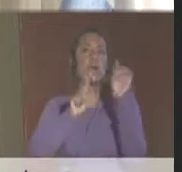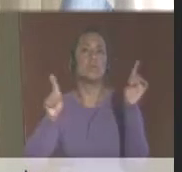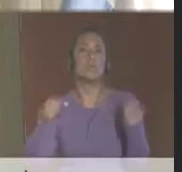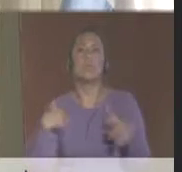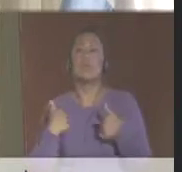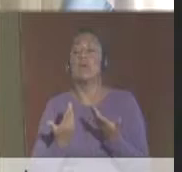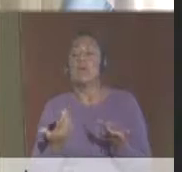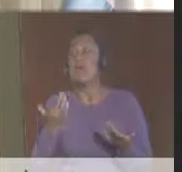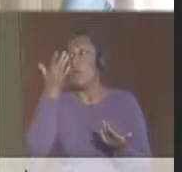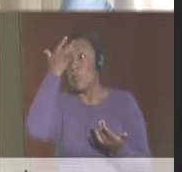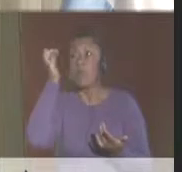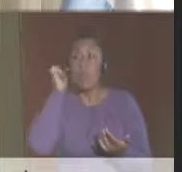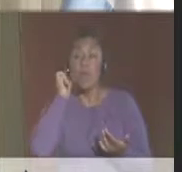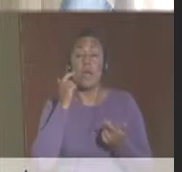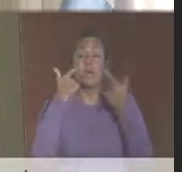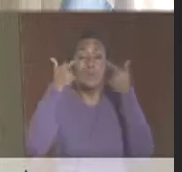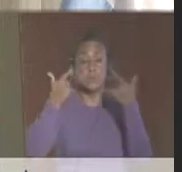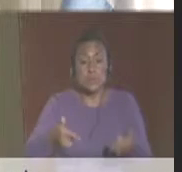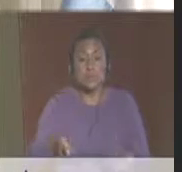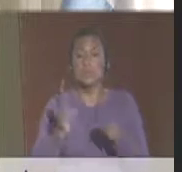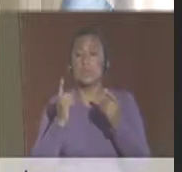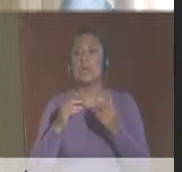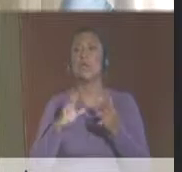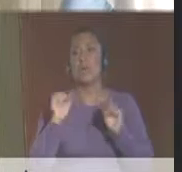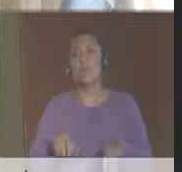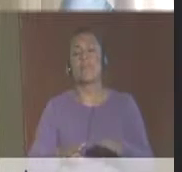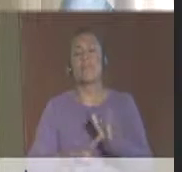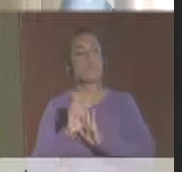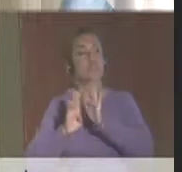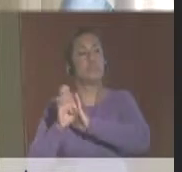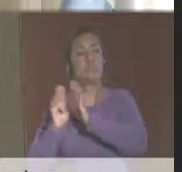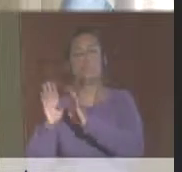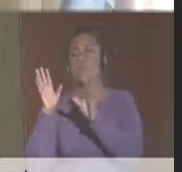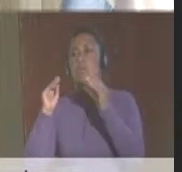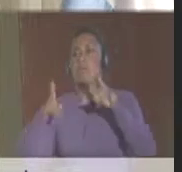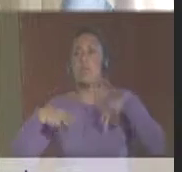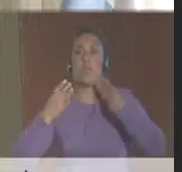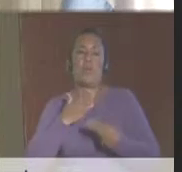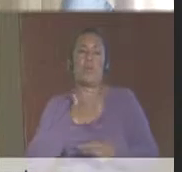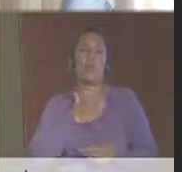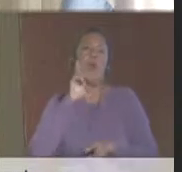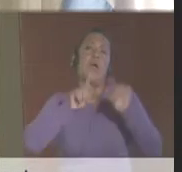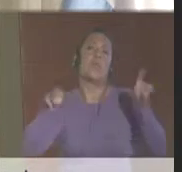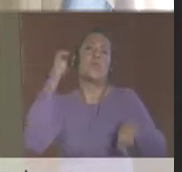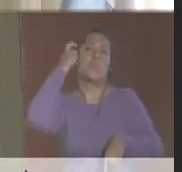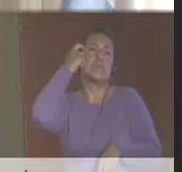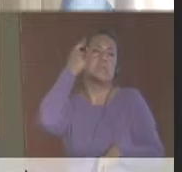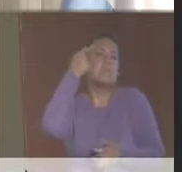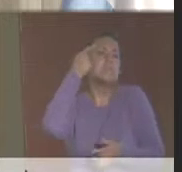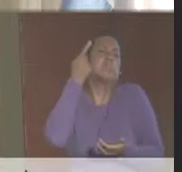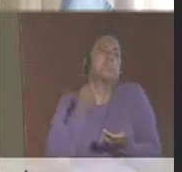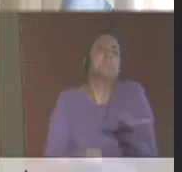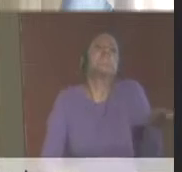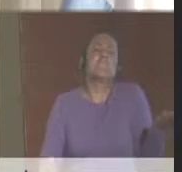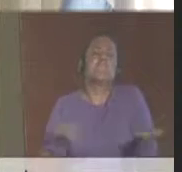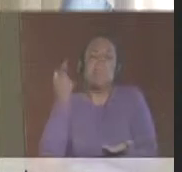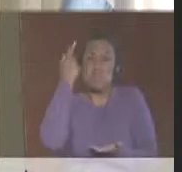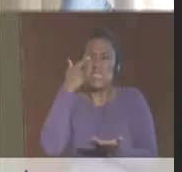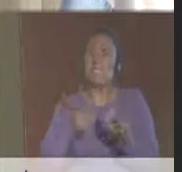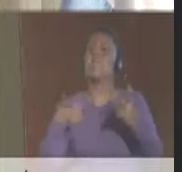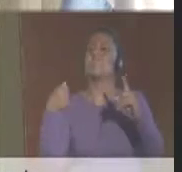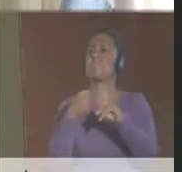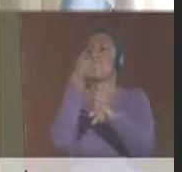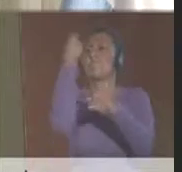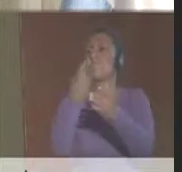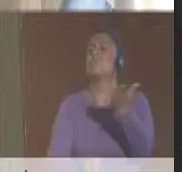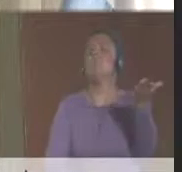and to take care of the children, and so that the women can actually also go on with their lives, and they will have a place to leave their kids.